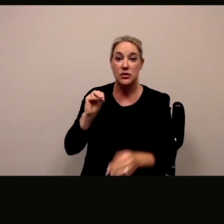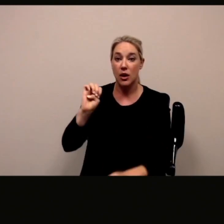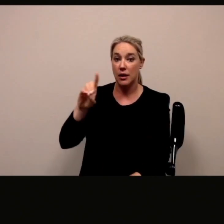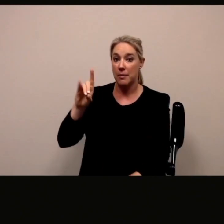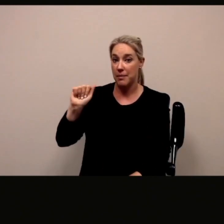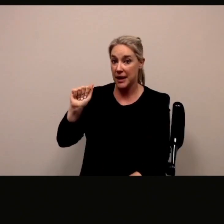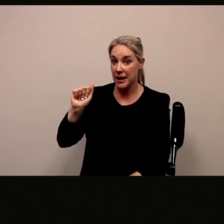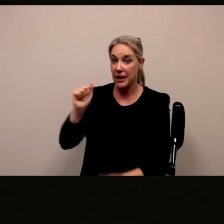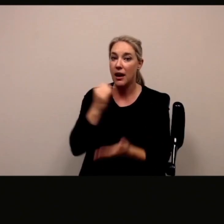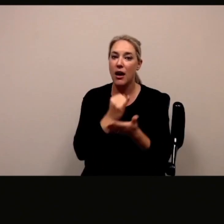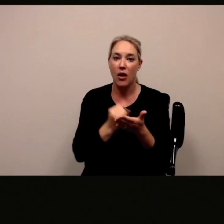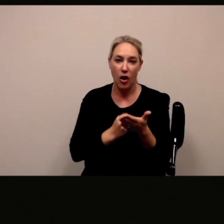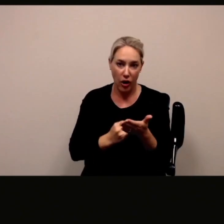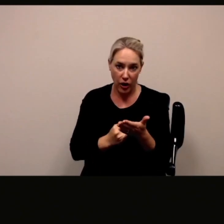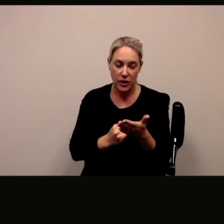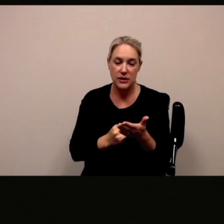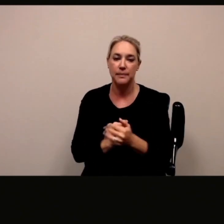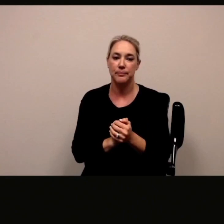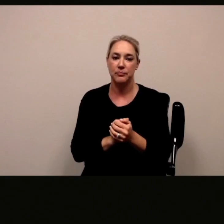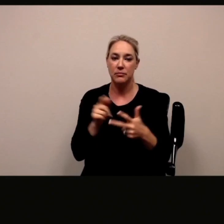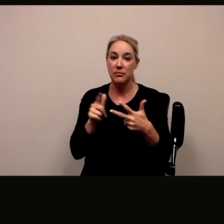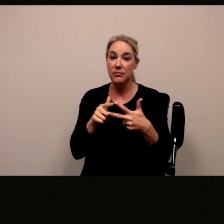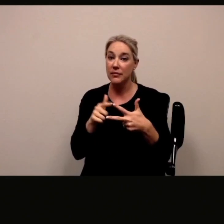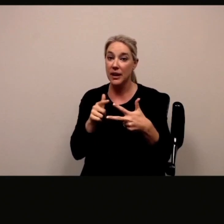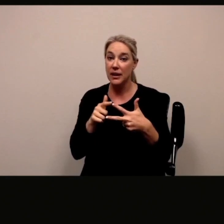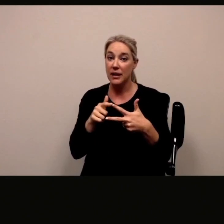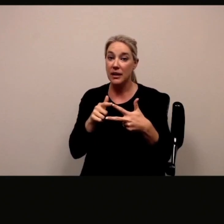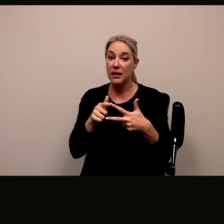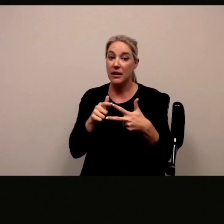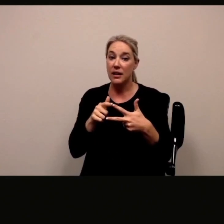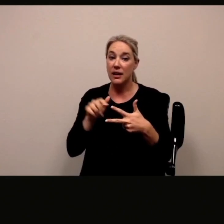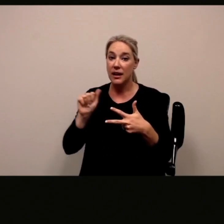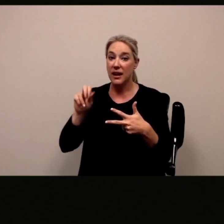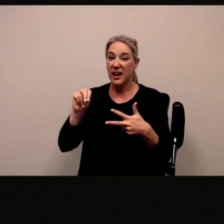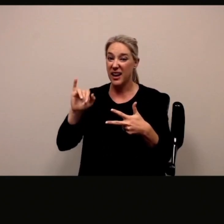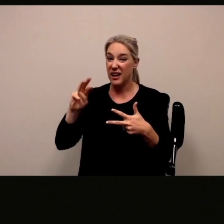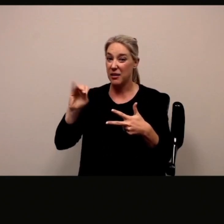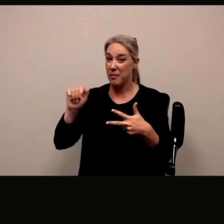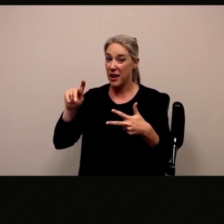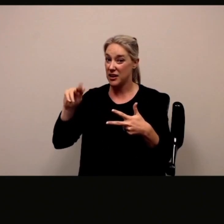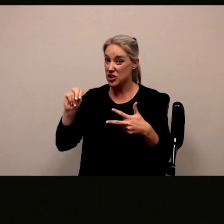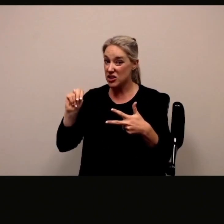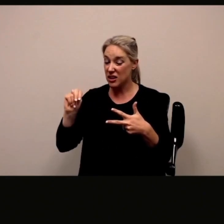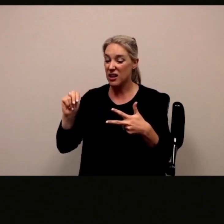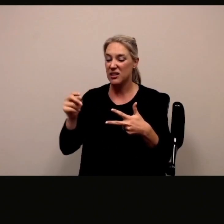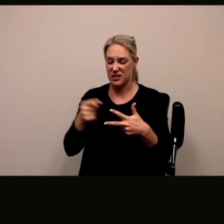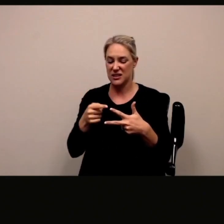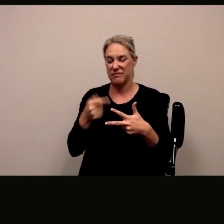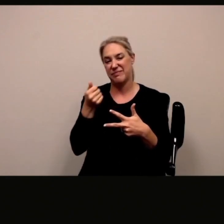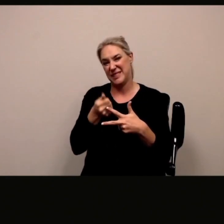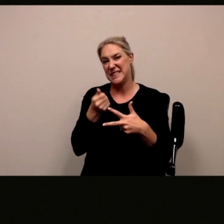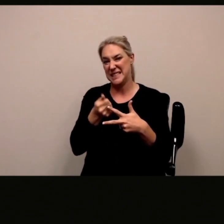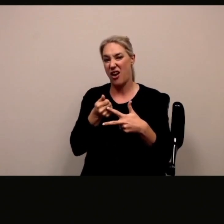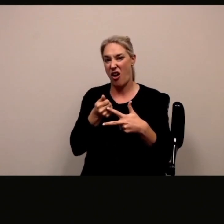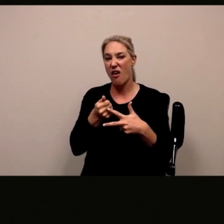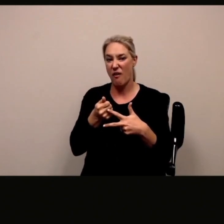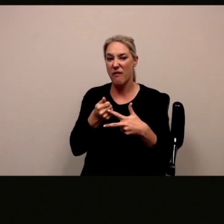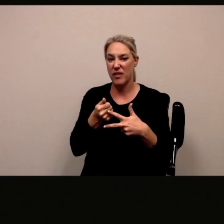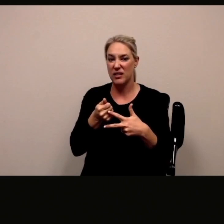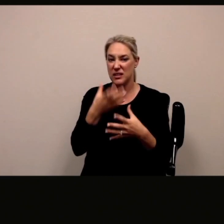is kind of its own bag. And there are some free platforms that maybe works even slightly better for drawing animation, like the Wick